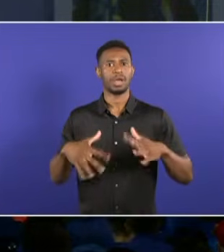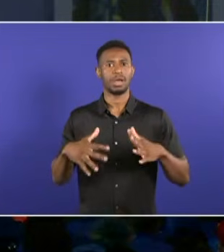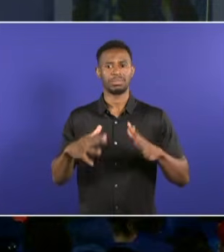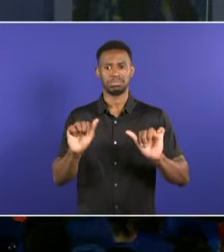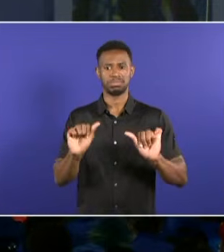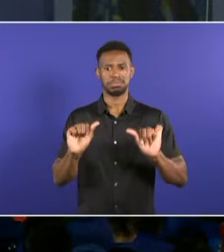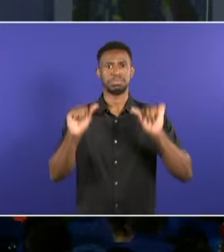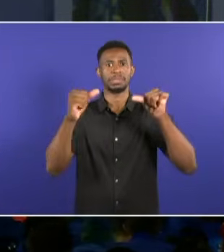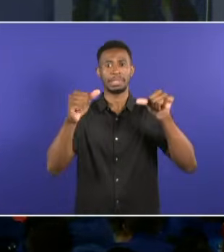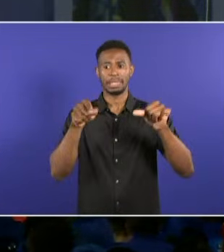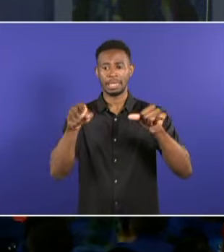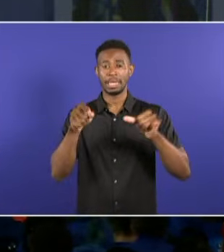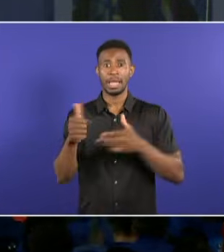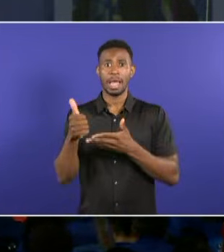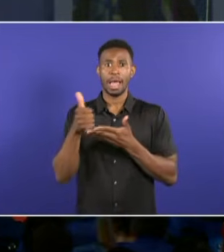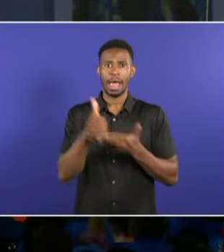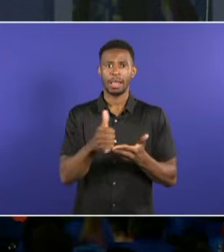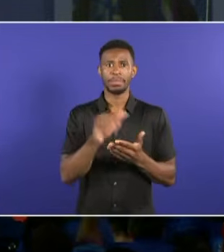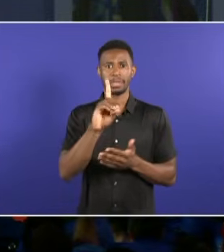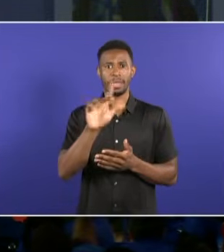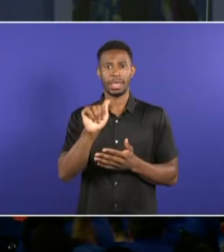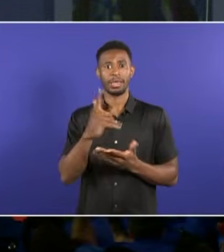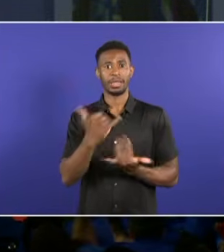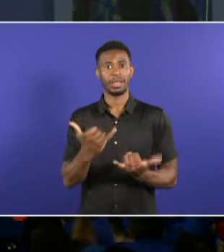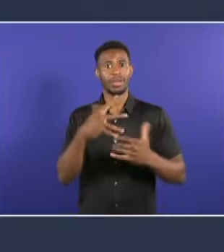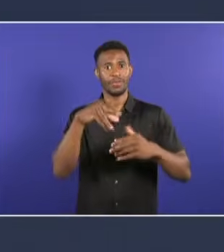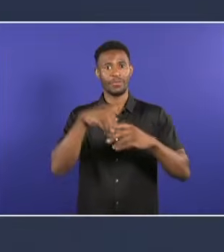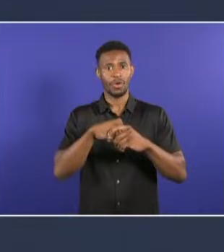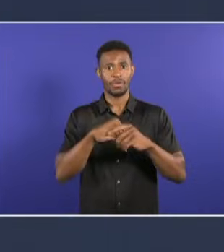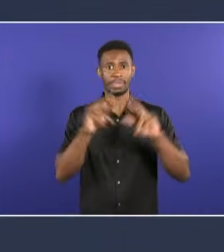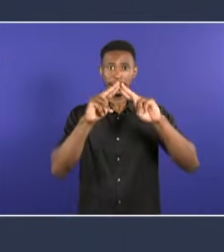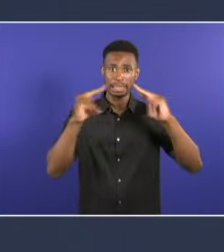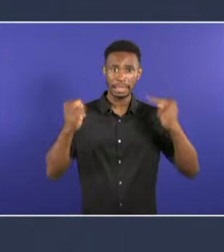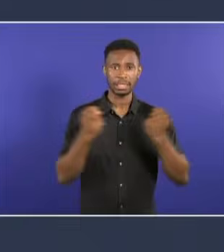into national government for the first time in our party's history.